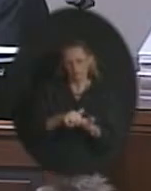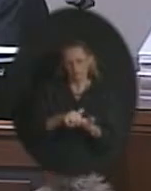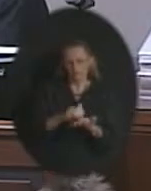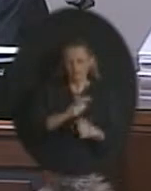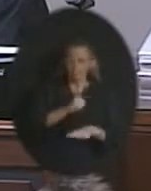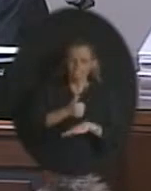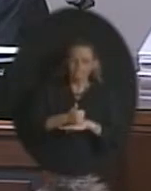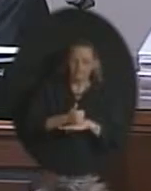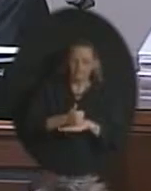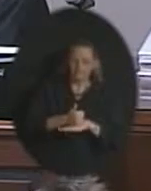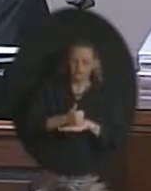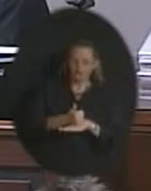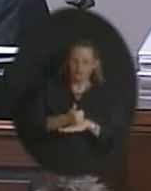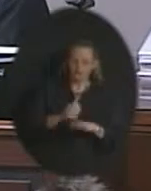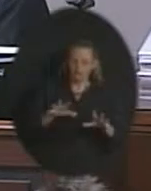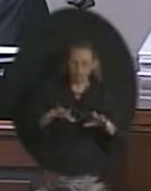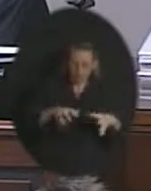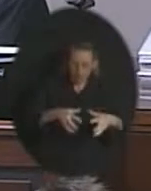just